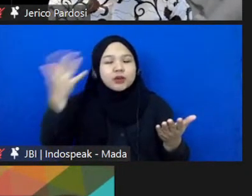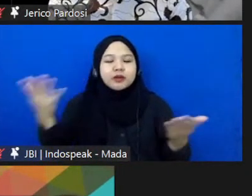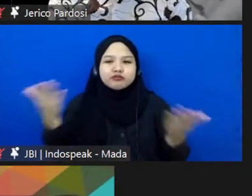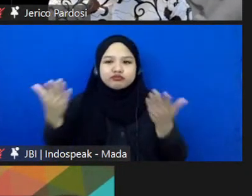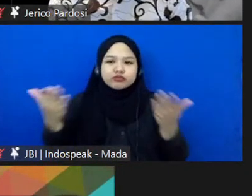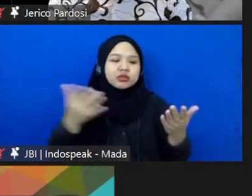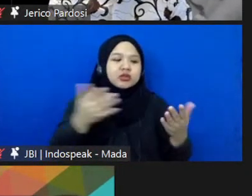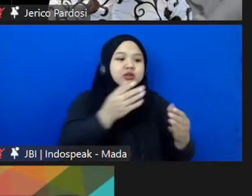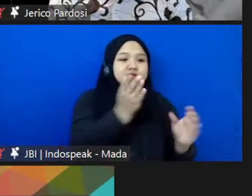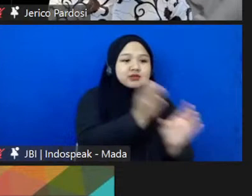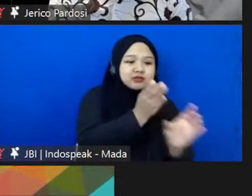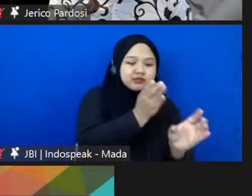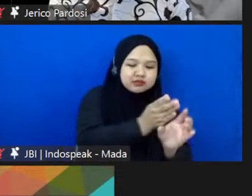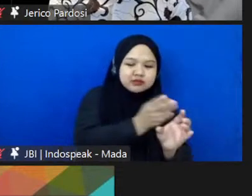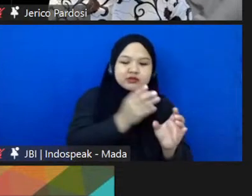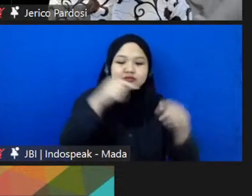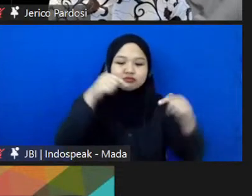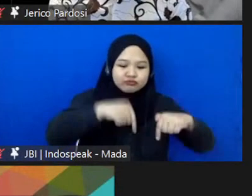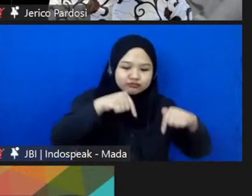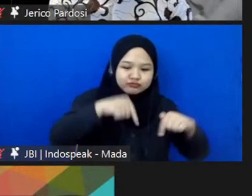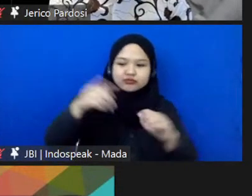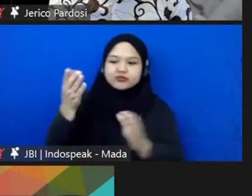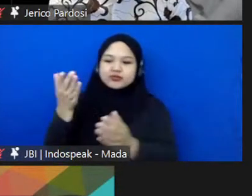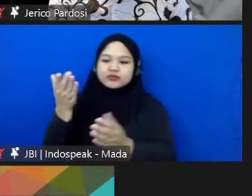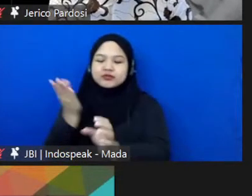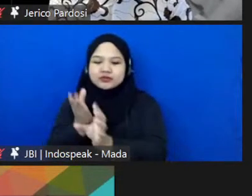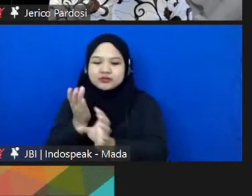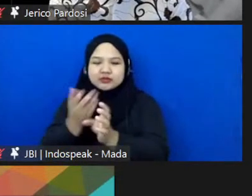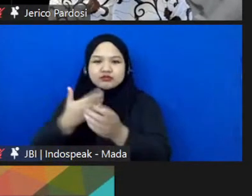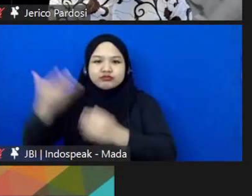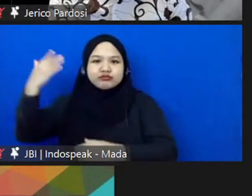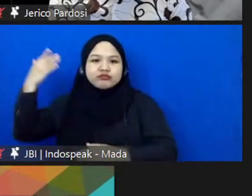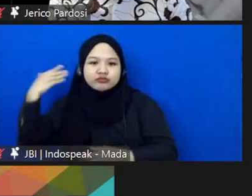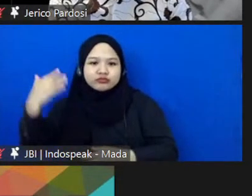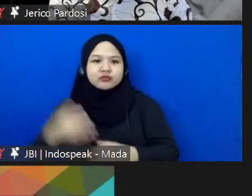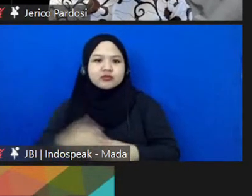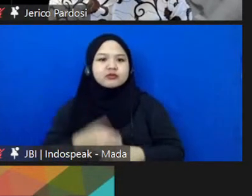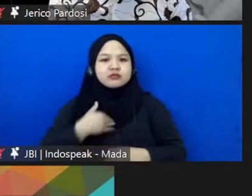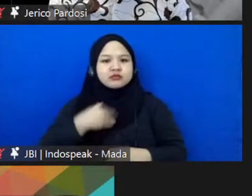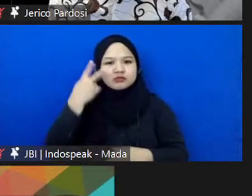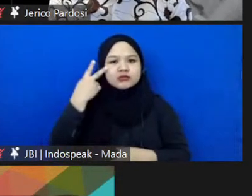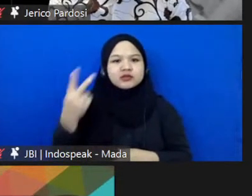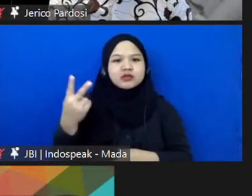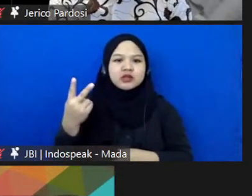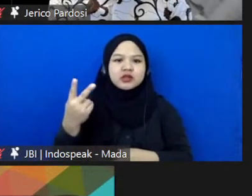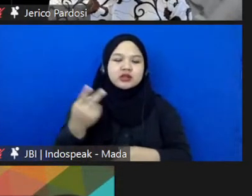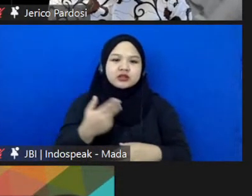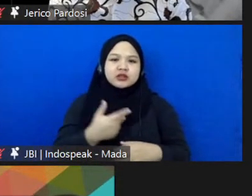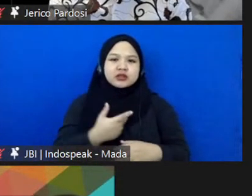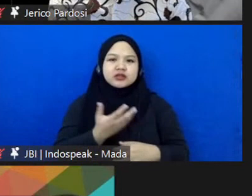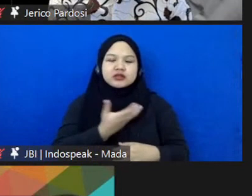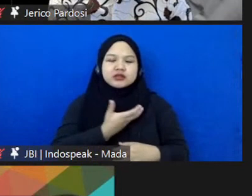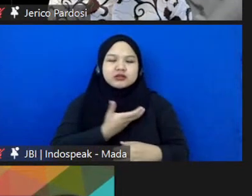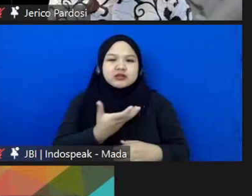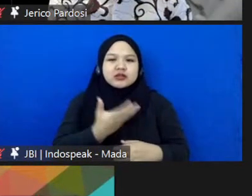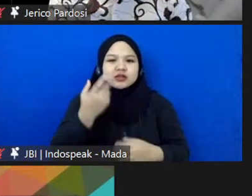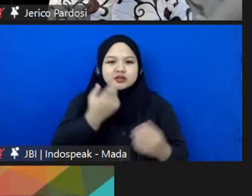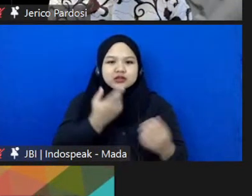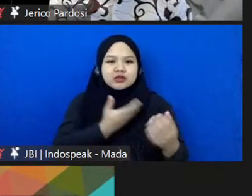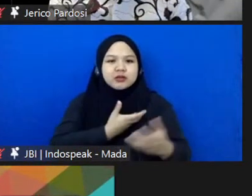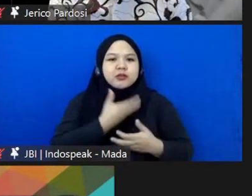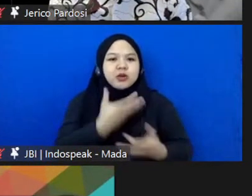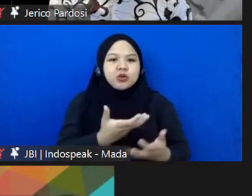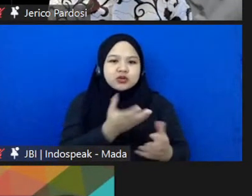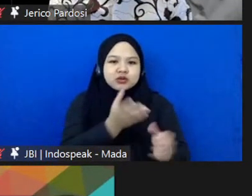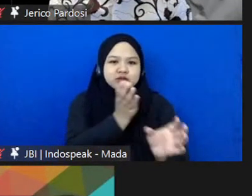era was predominantly the composition of the psychiatrists themselves. In the past, obviously, it